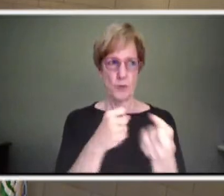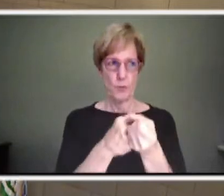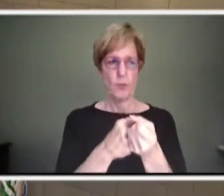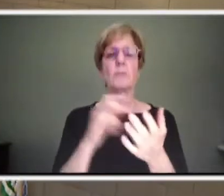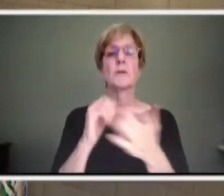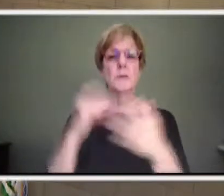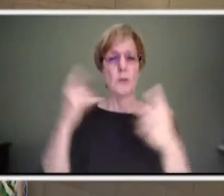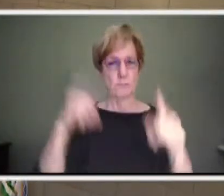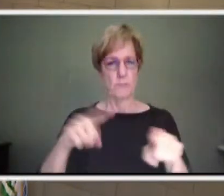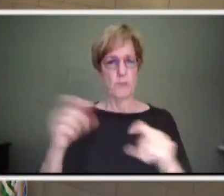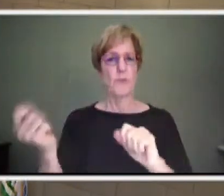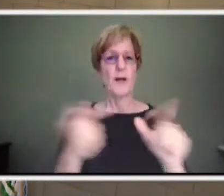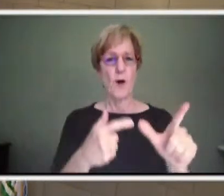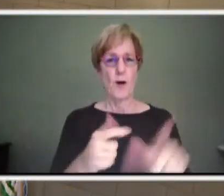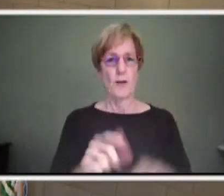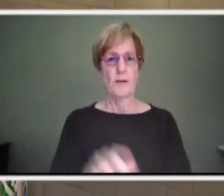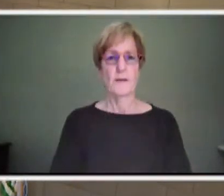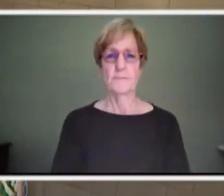Thank you.